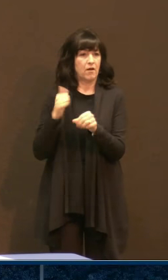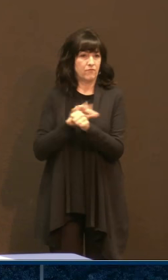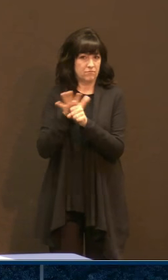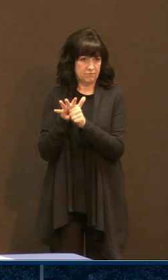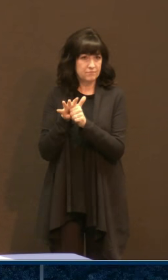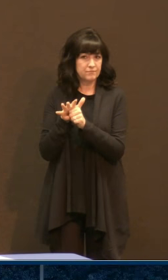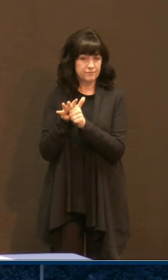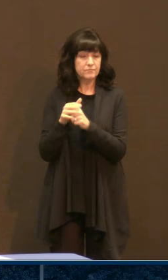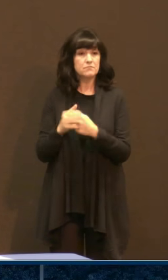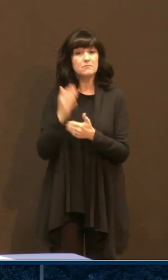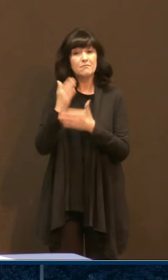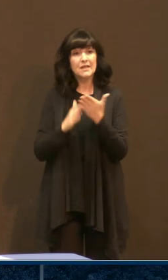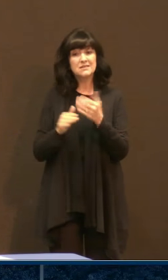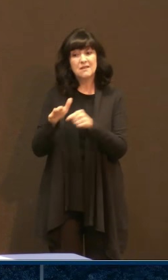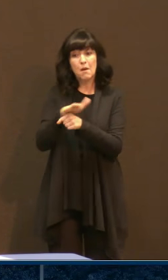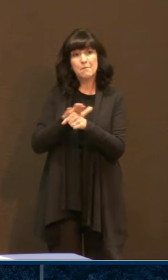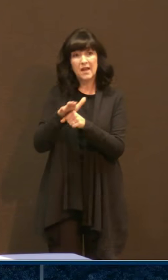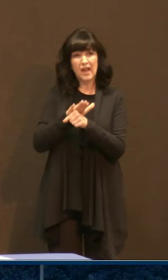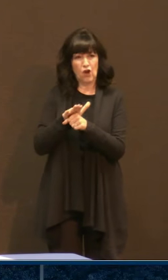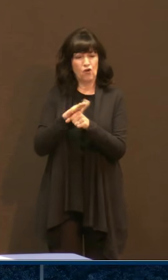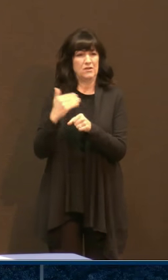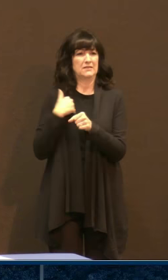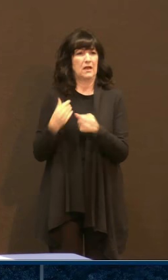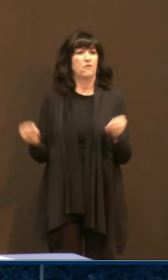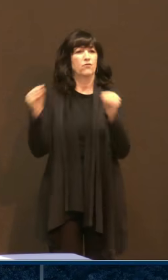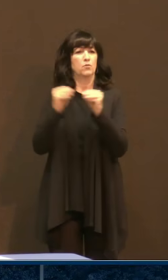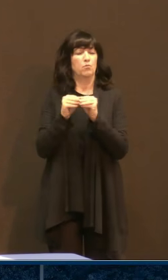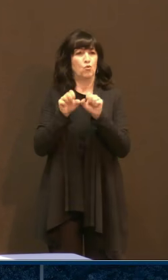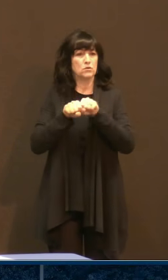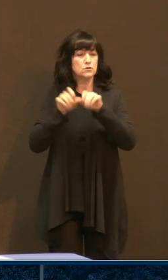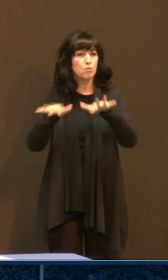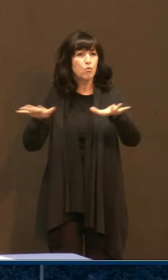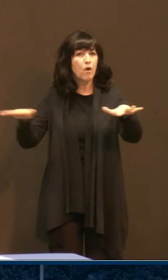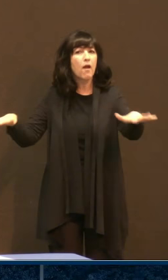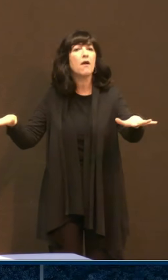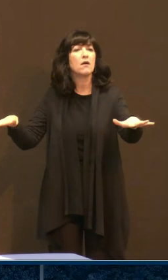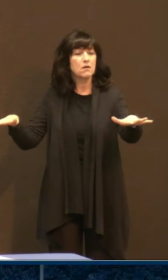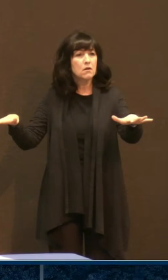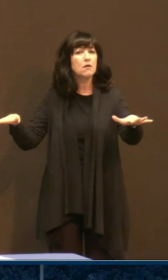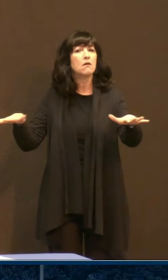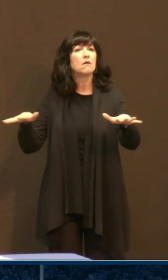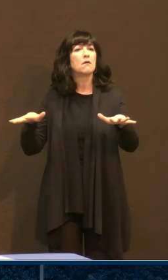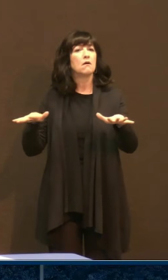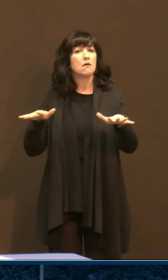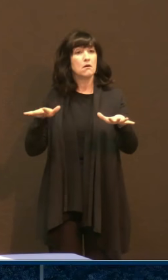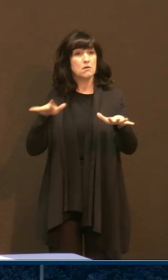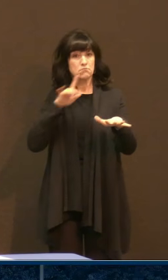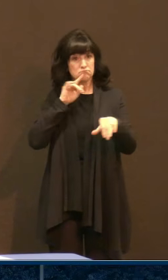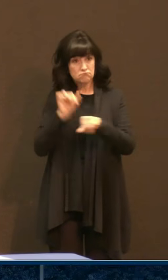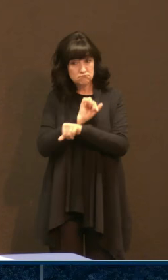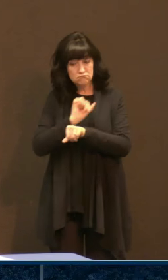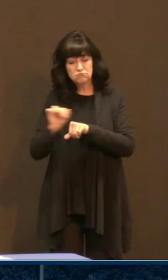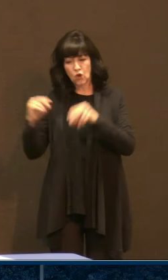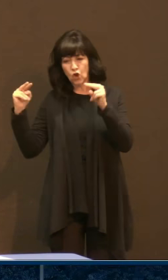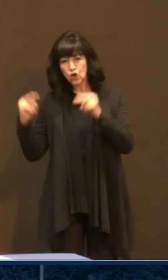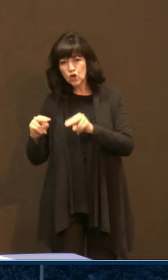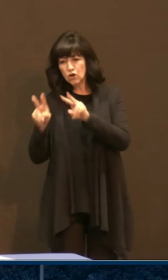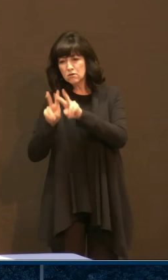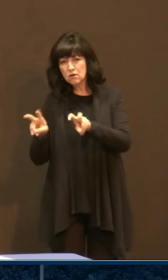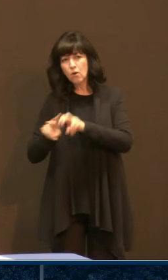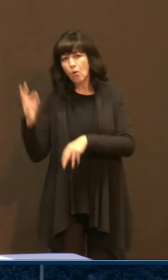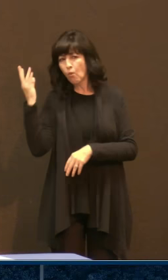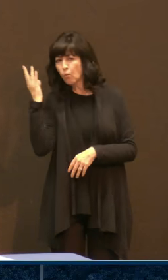we know there's significant spread. And so we'll have to take that into consideration. The next is just a